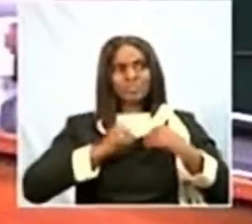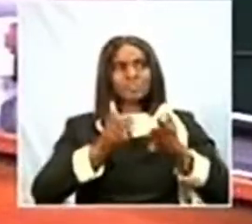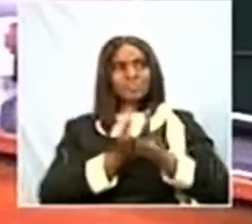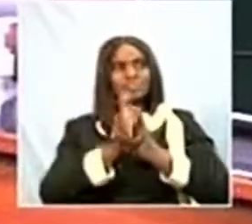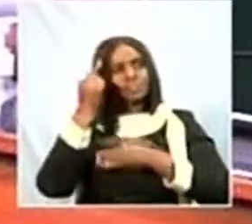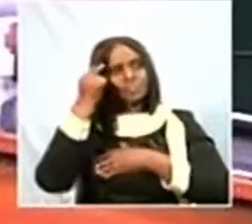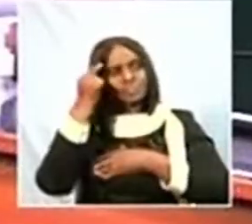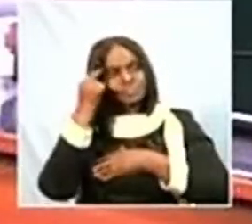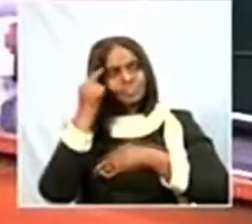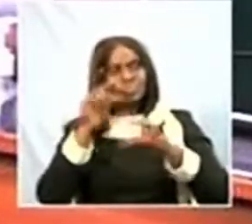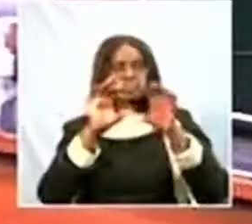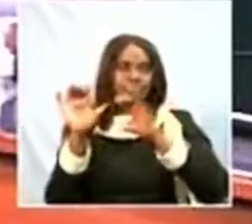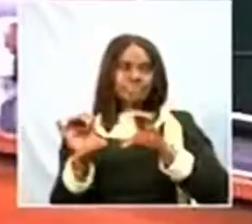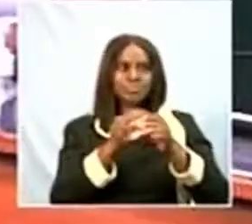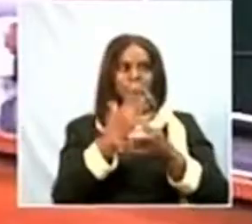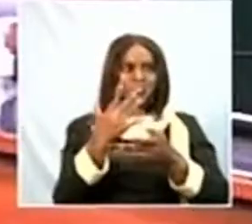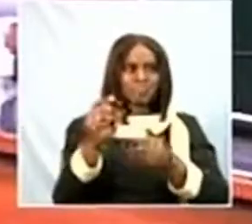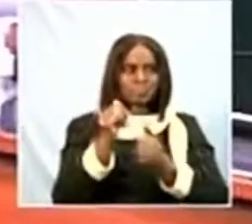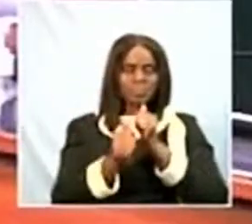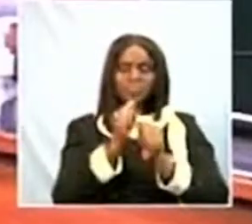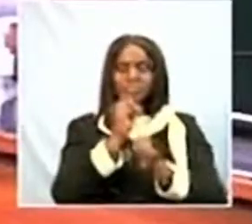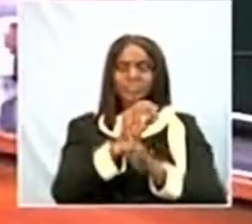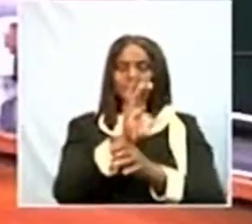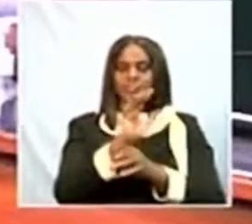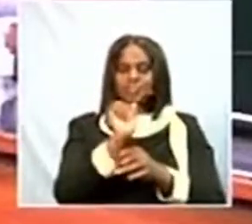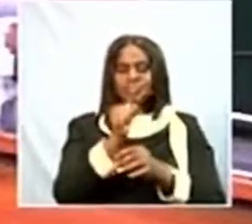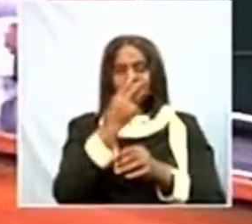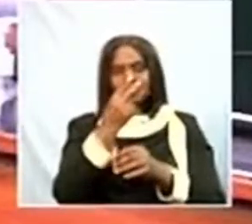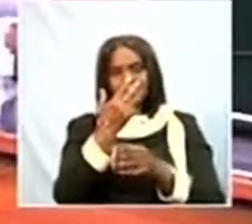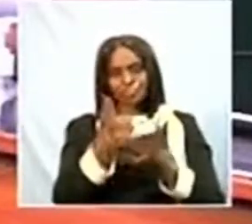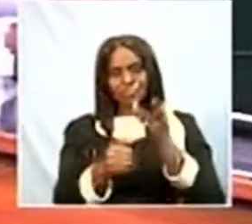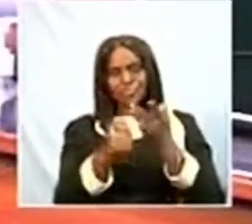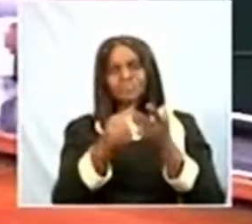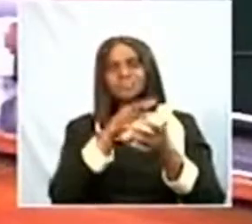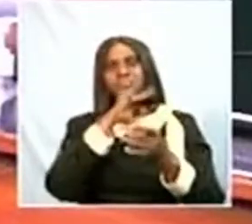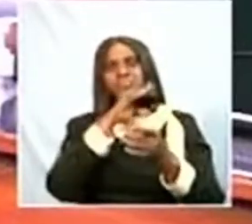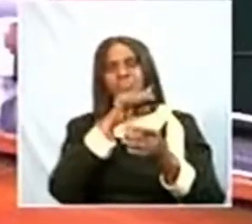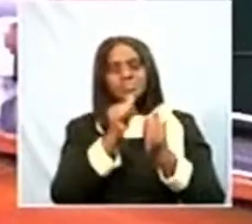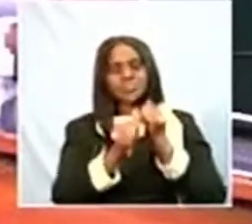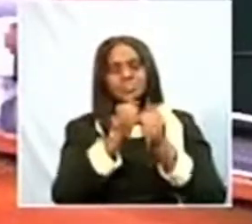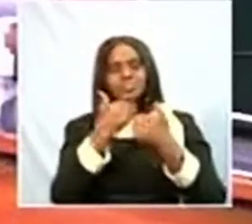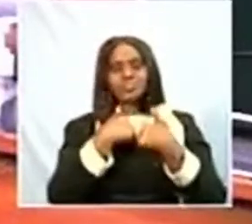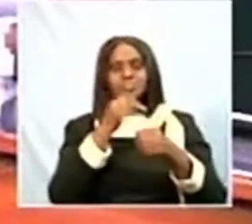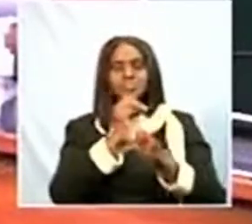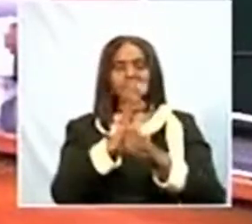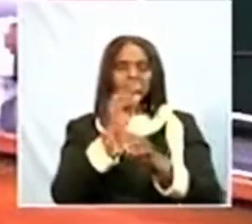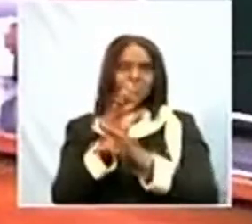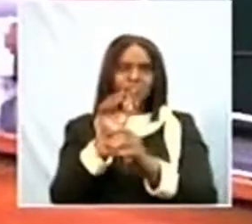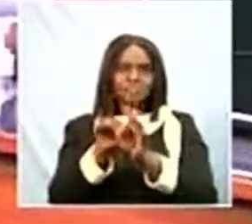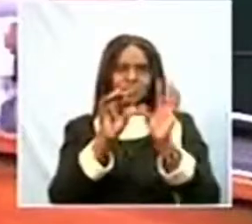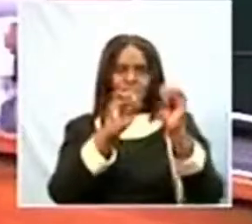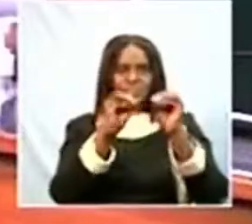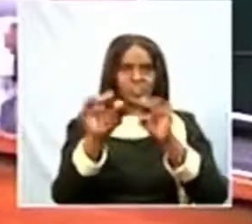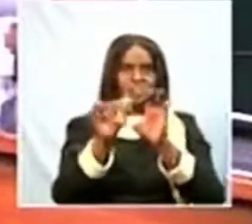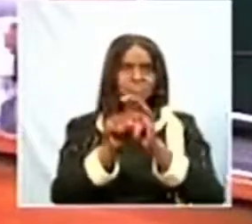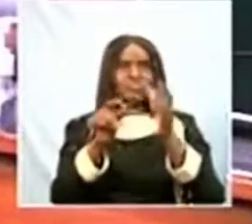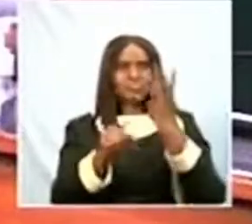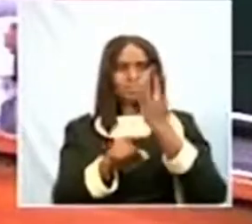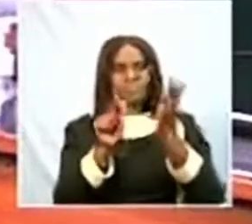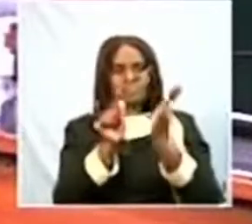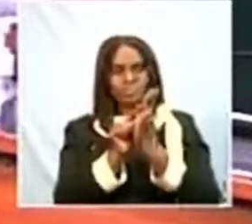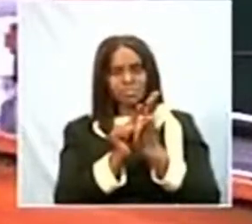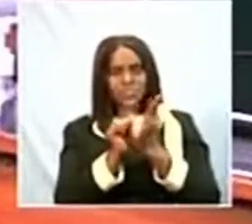government to do something that it's already doing? We can see the provision of dustbins that it has already put in our great city of Lusaka. We can